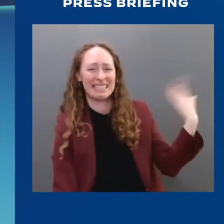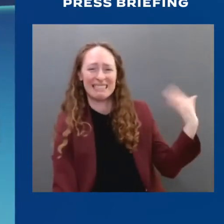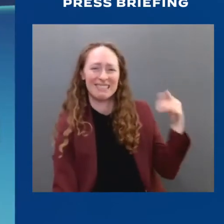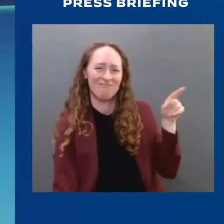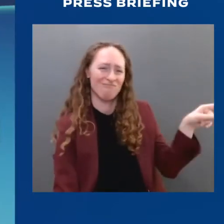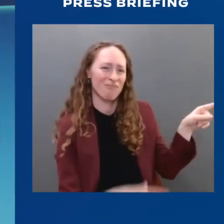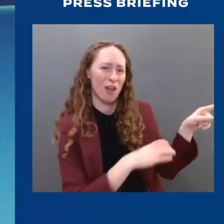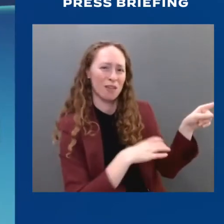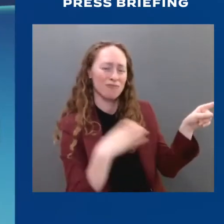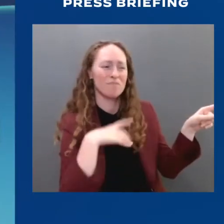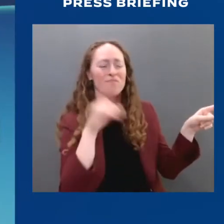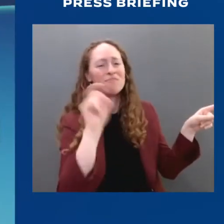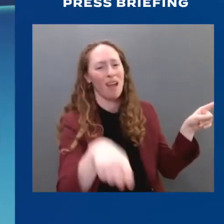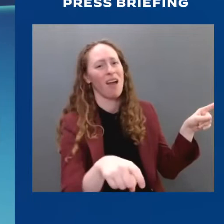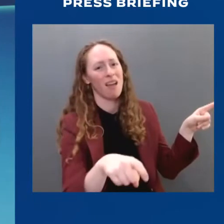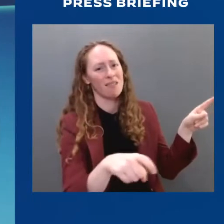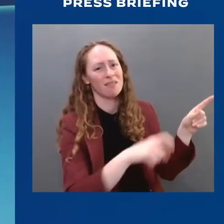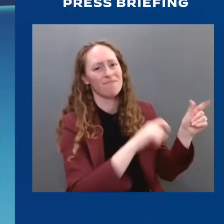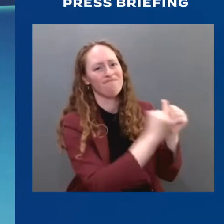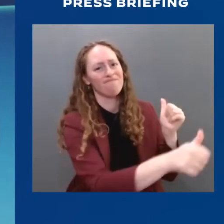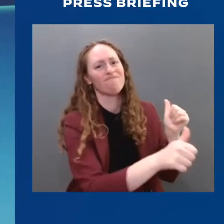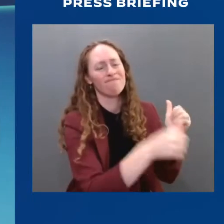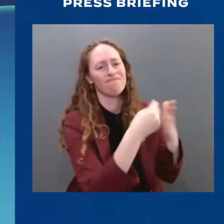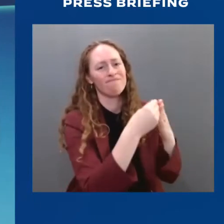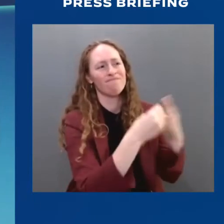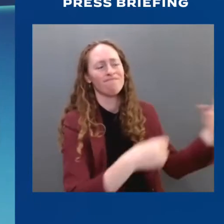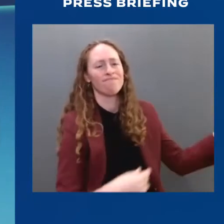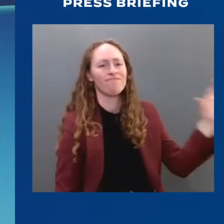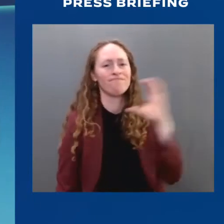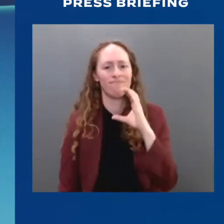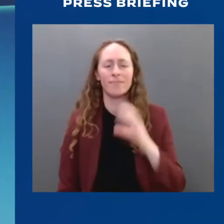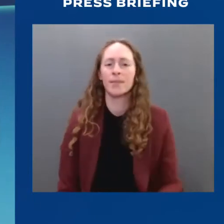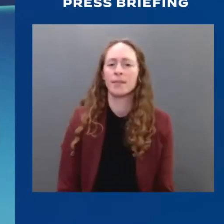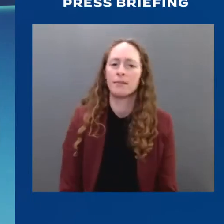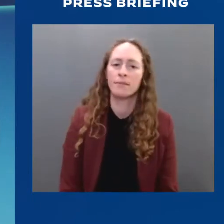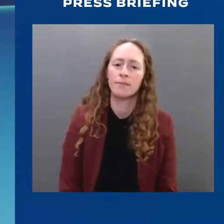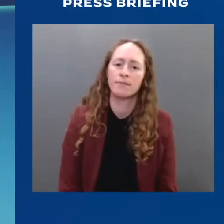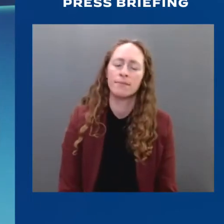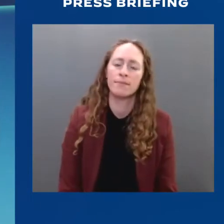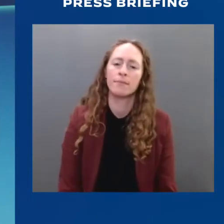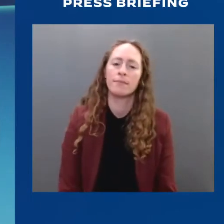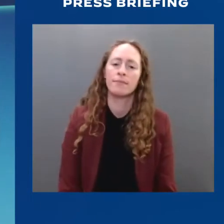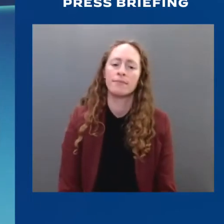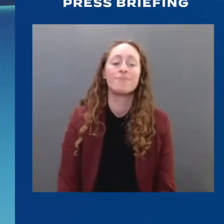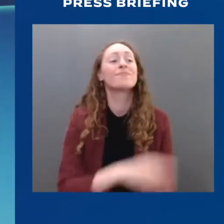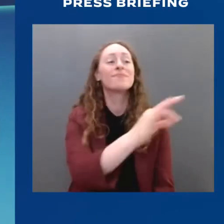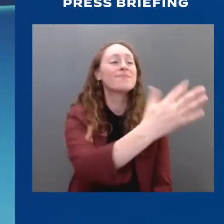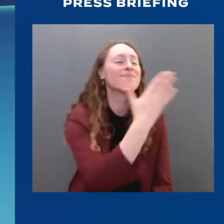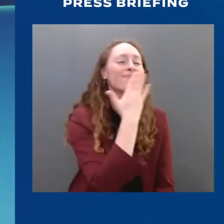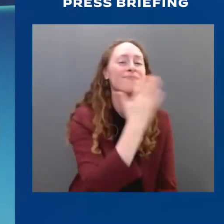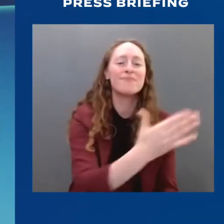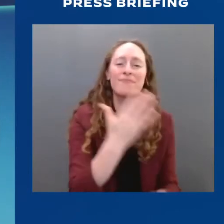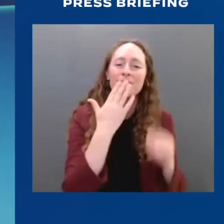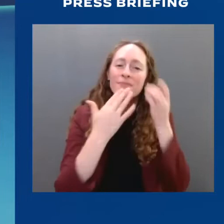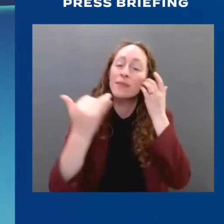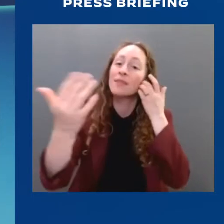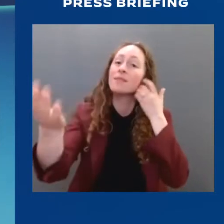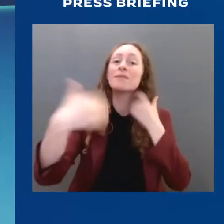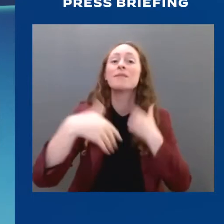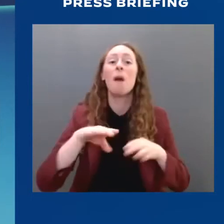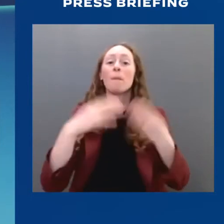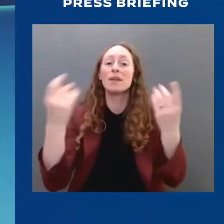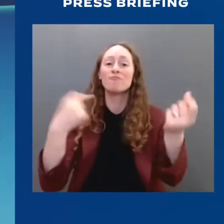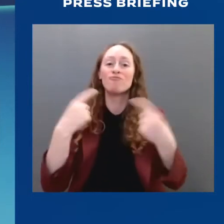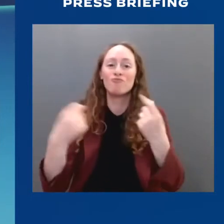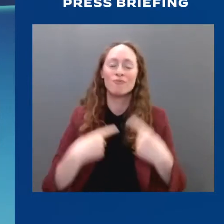Great. Thank you. Thank you, Tony. Thank you, Rochelle. So let's open up to Q&A. And we're going to have moderating the Q&A session is Subhan